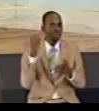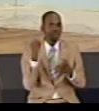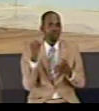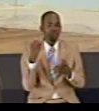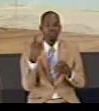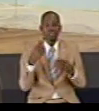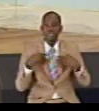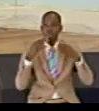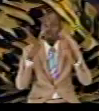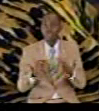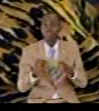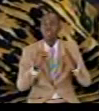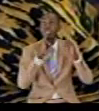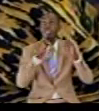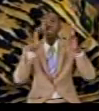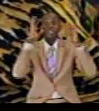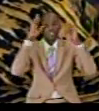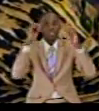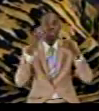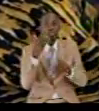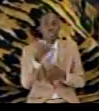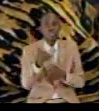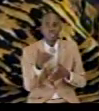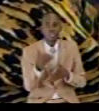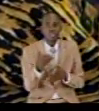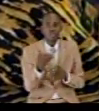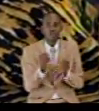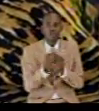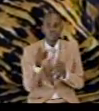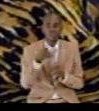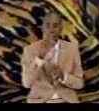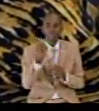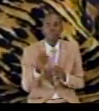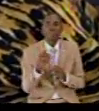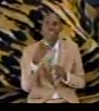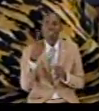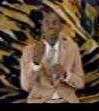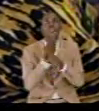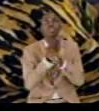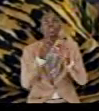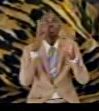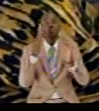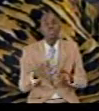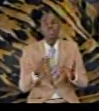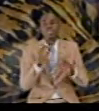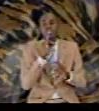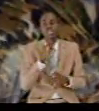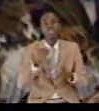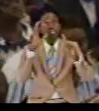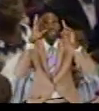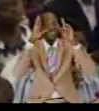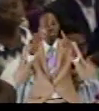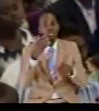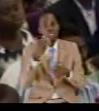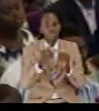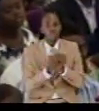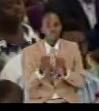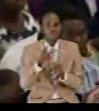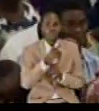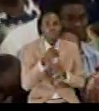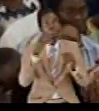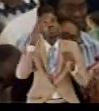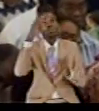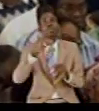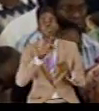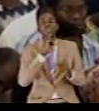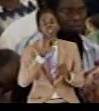healer, is he there? The redeemer, is he there? God is in the midst of her. She